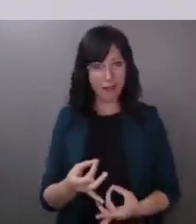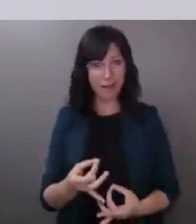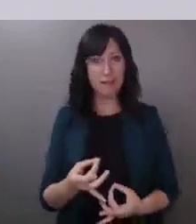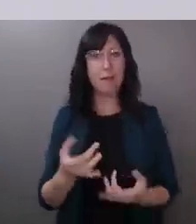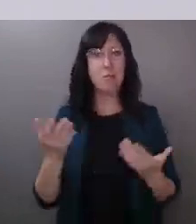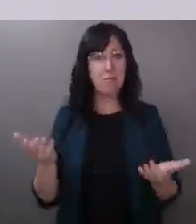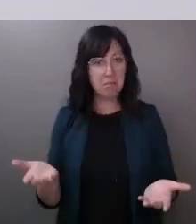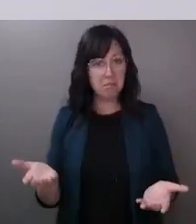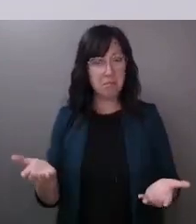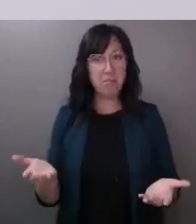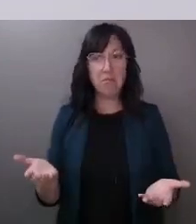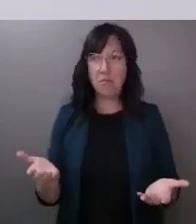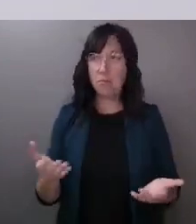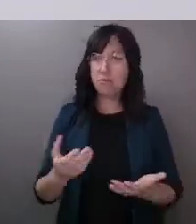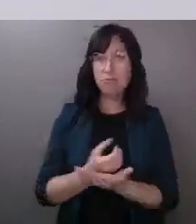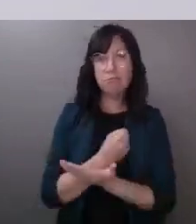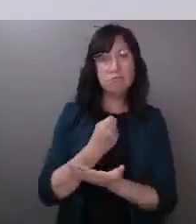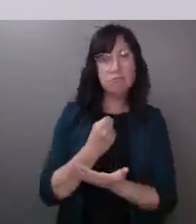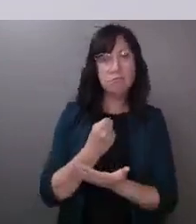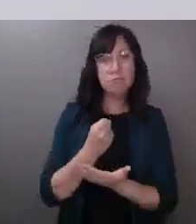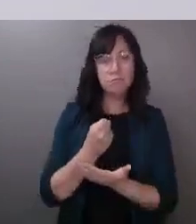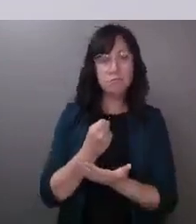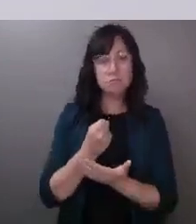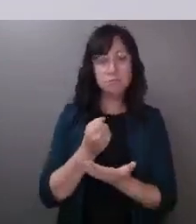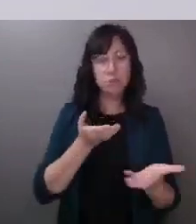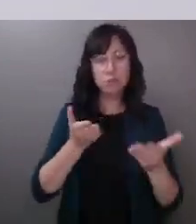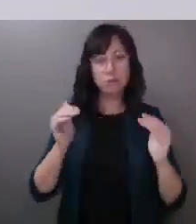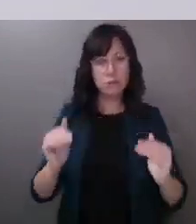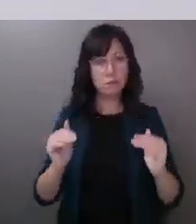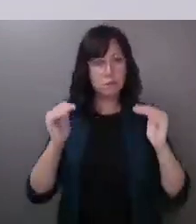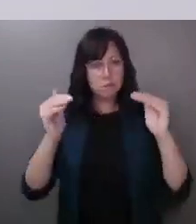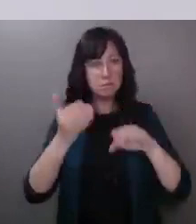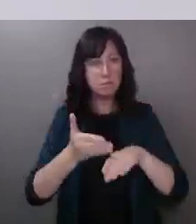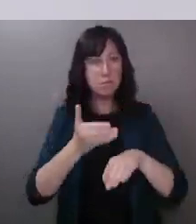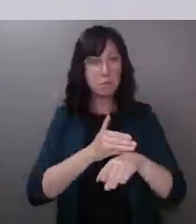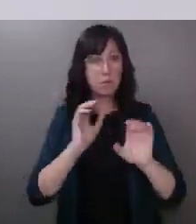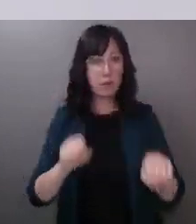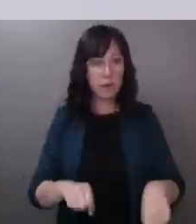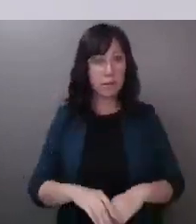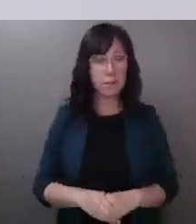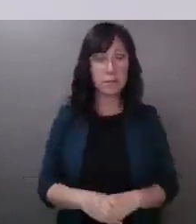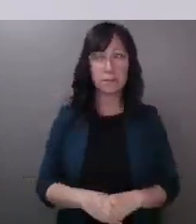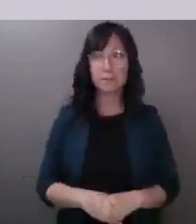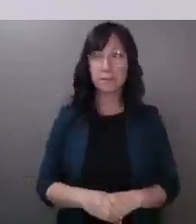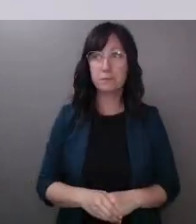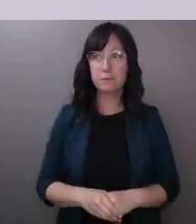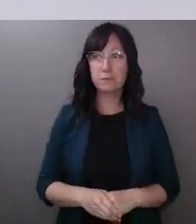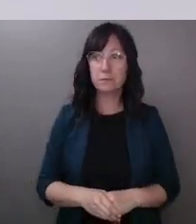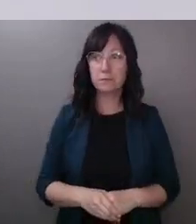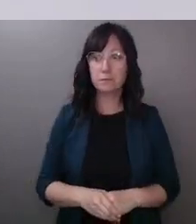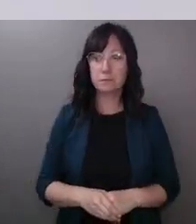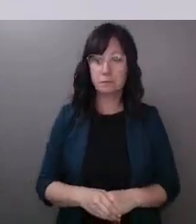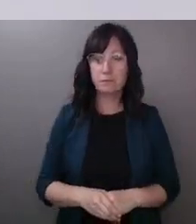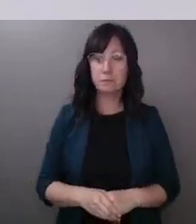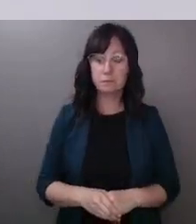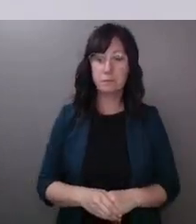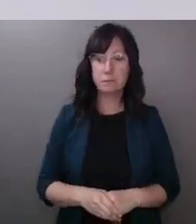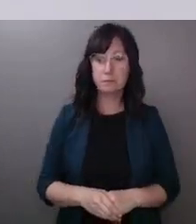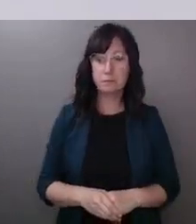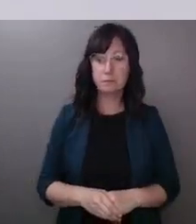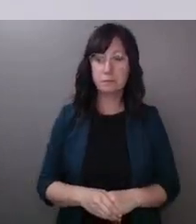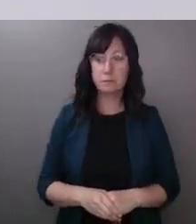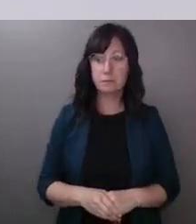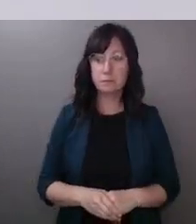So it's an opportunity for us to improve service further. to provide an even better service